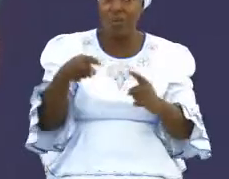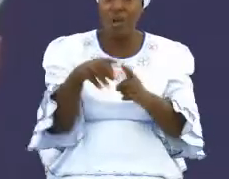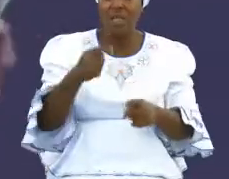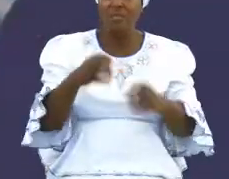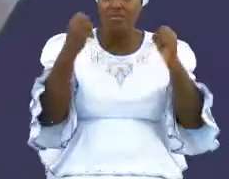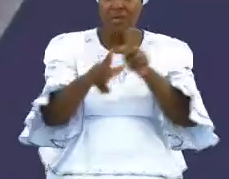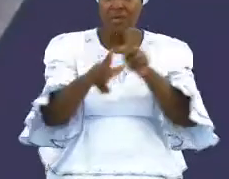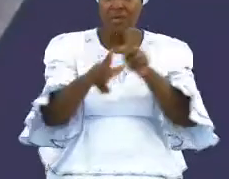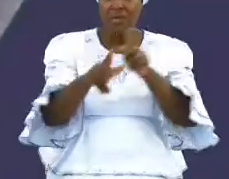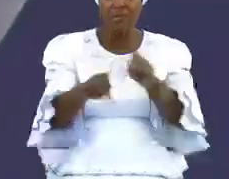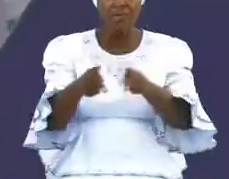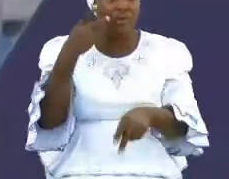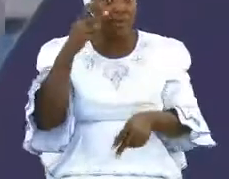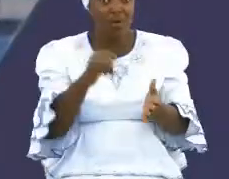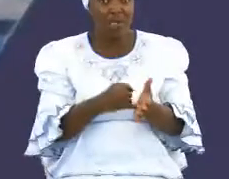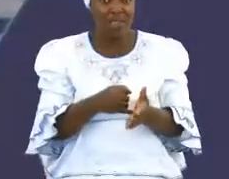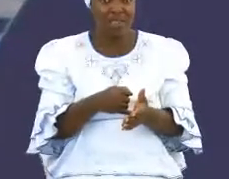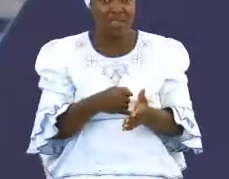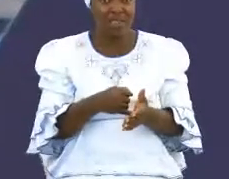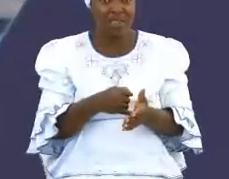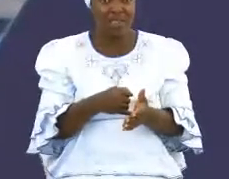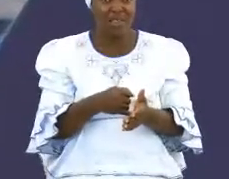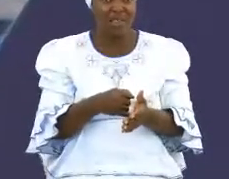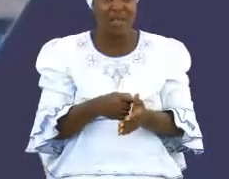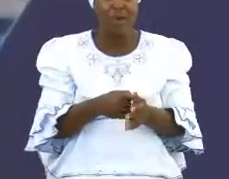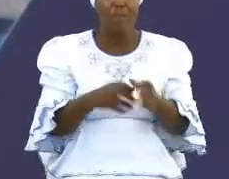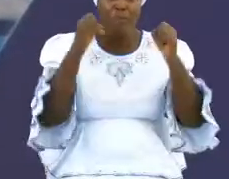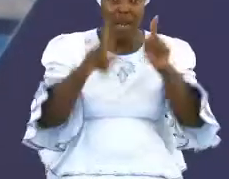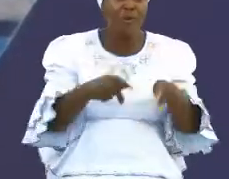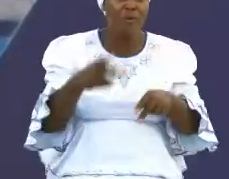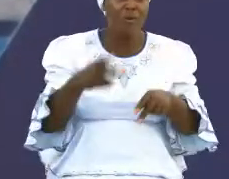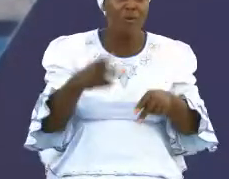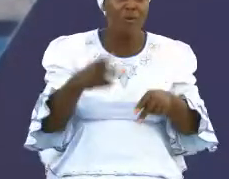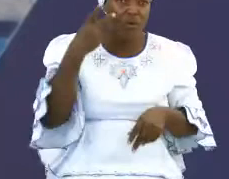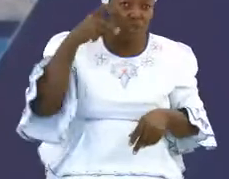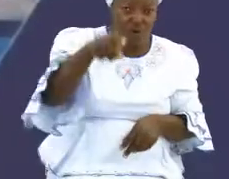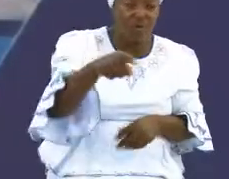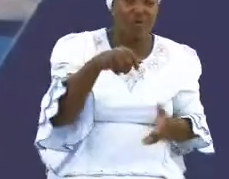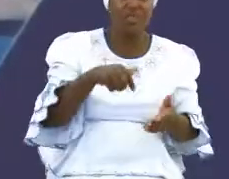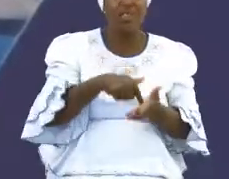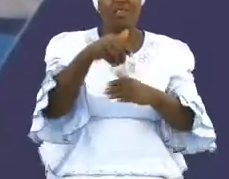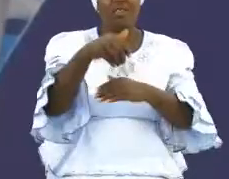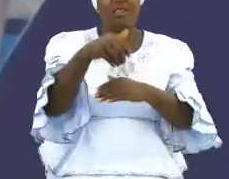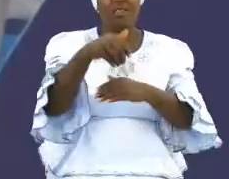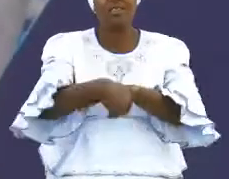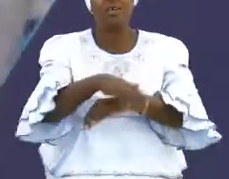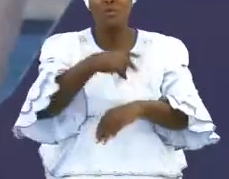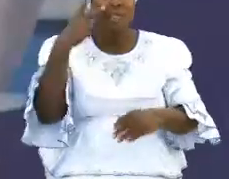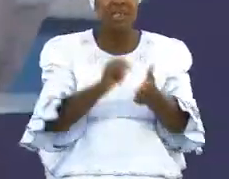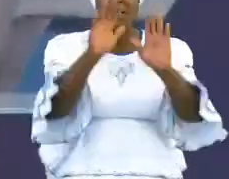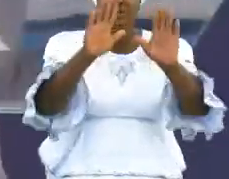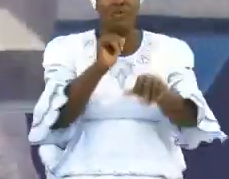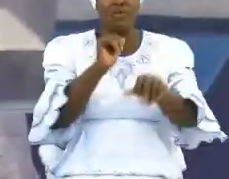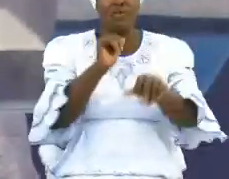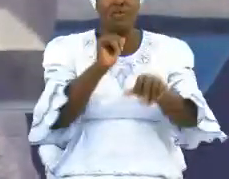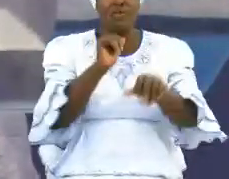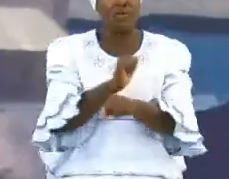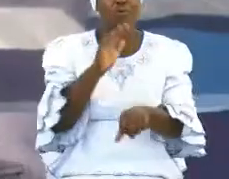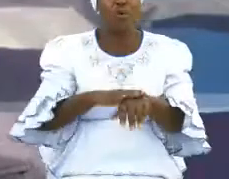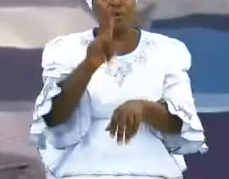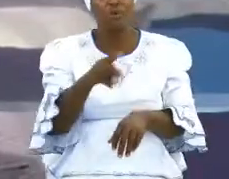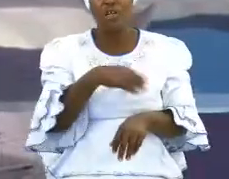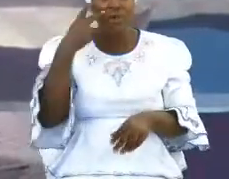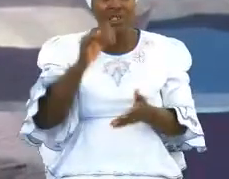saw it," the multitude will see you. They'll see that miracle. They'll see that